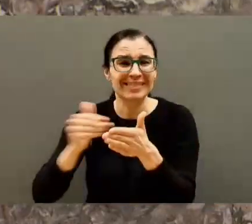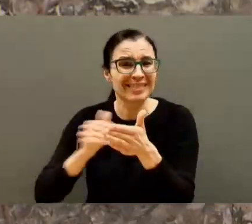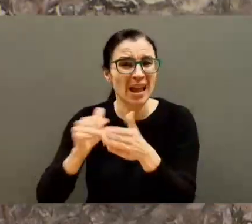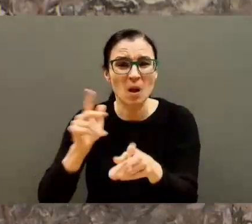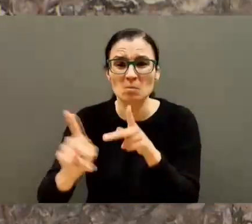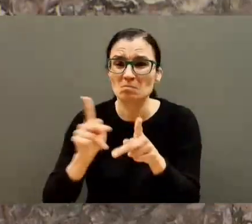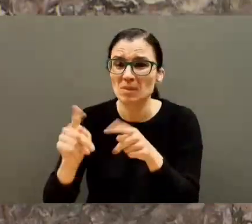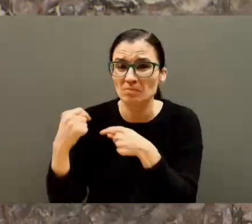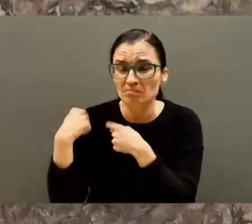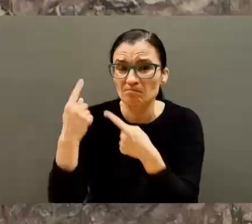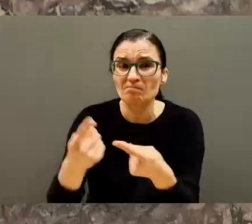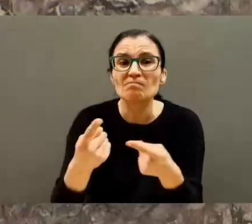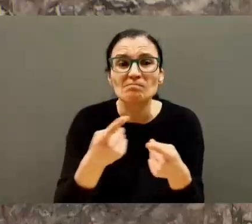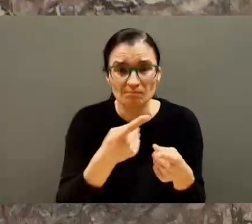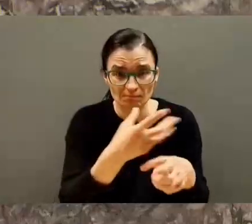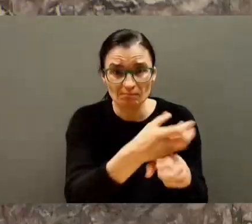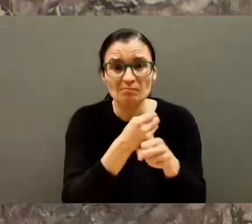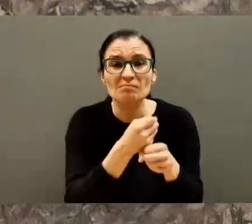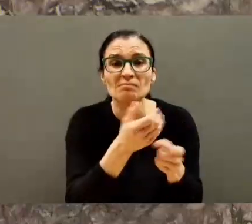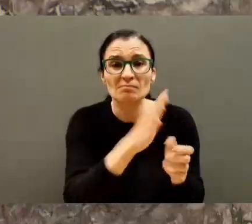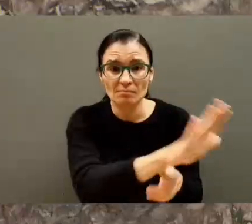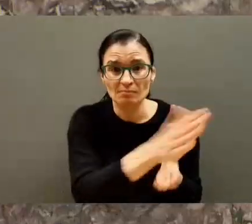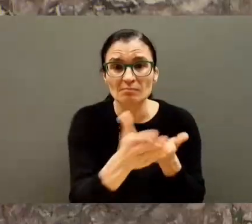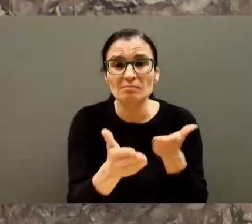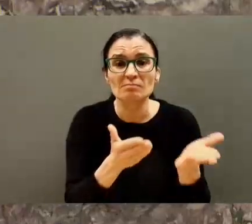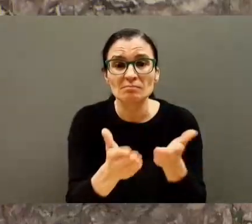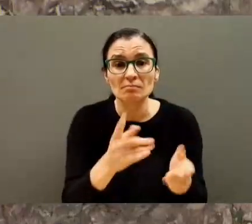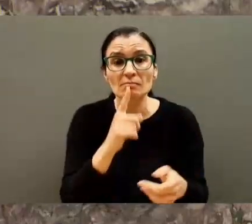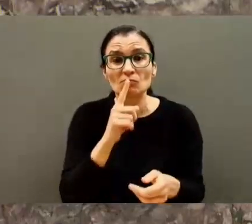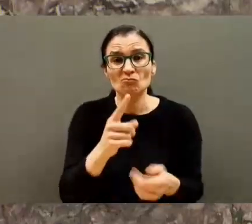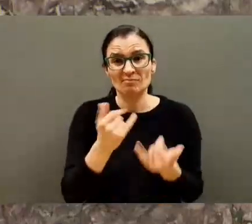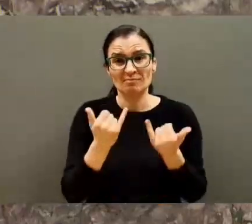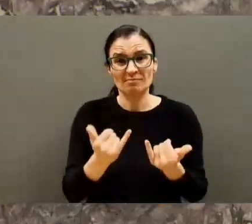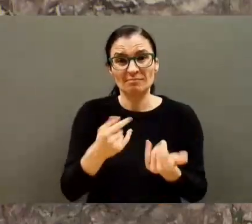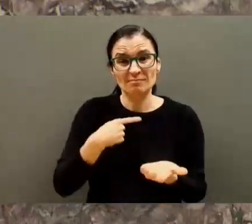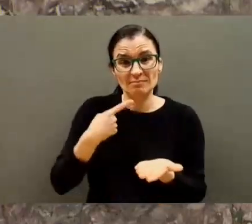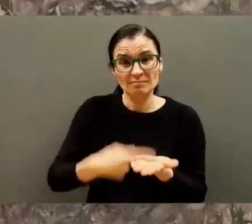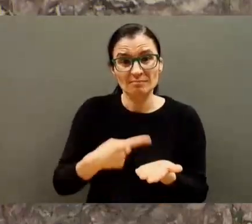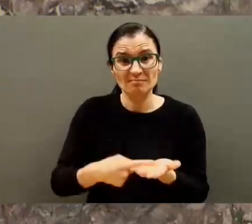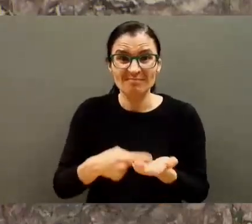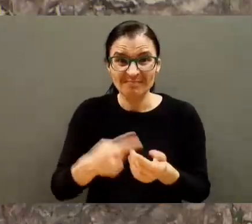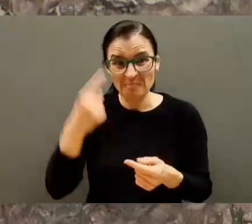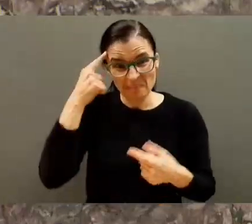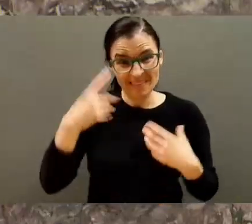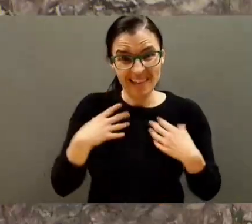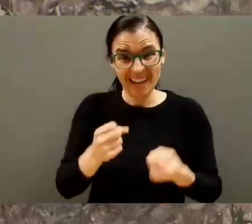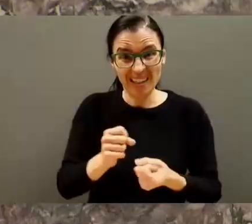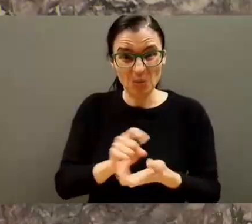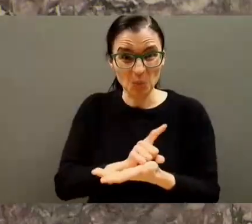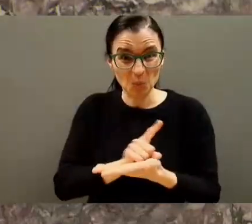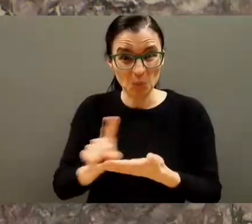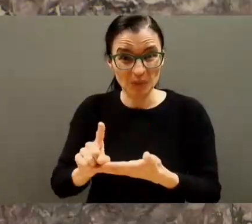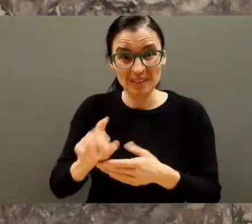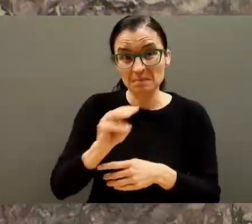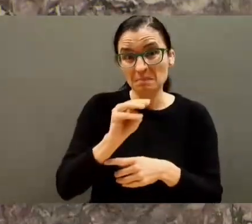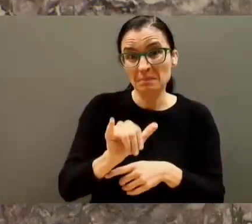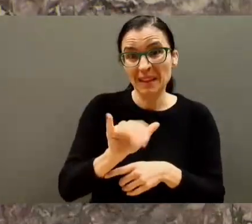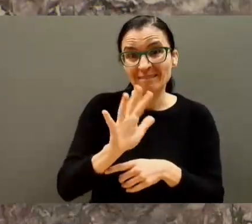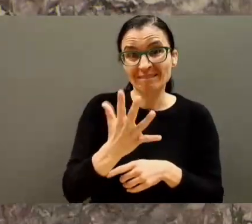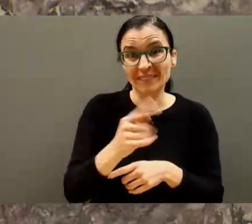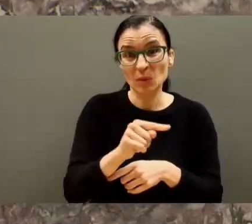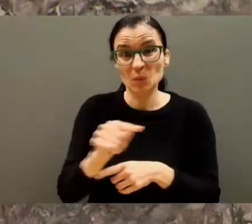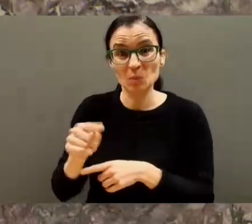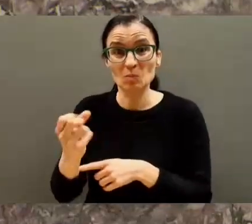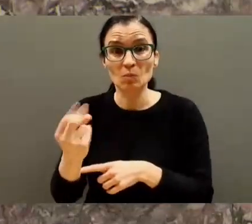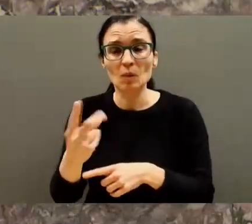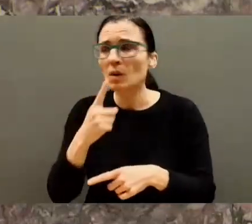Mental Health Week from May 5th to May 12th, and I encourage all MLAs, all members of this House to be active participants in their